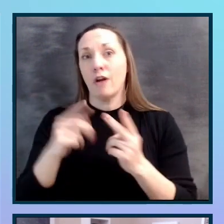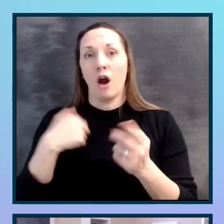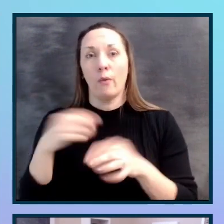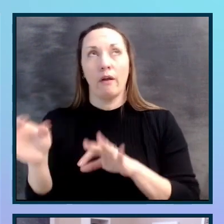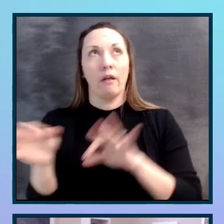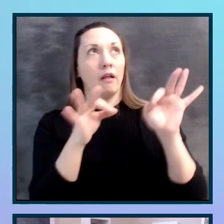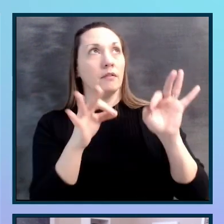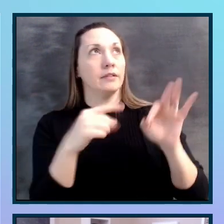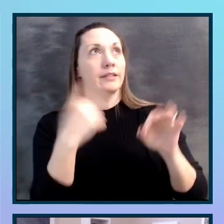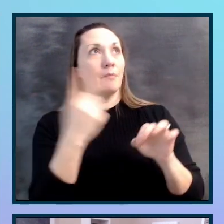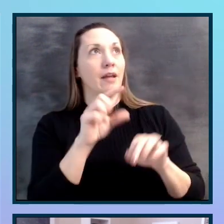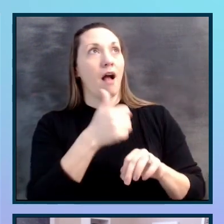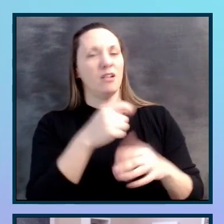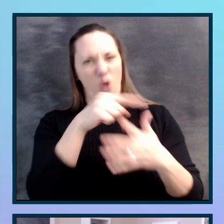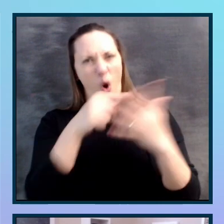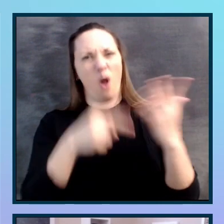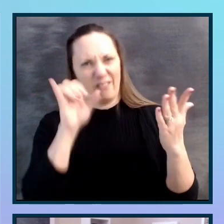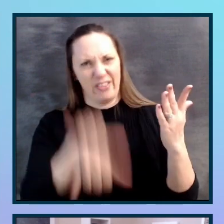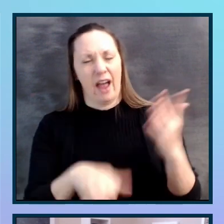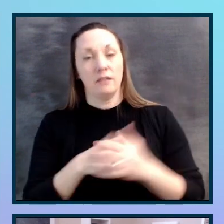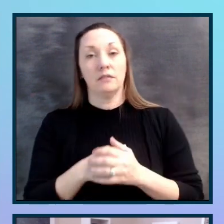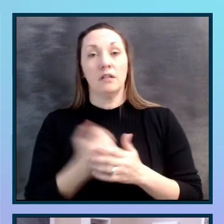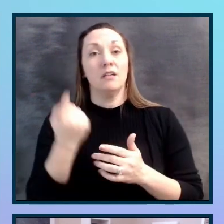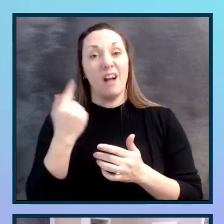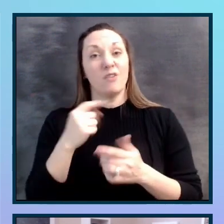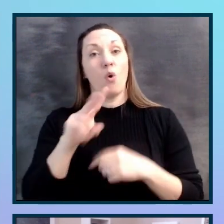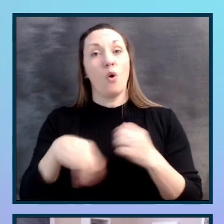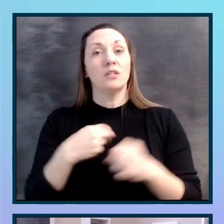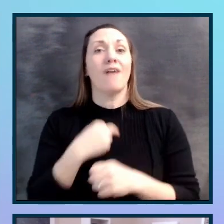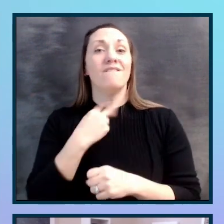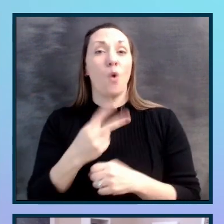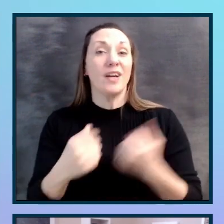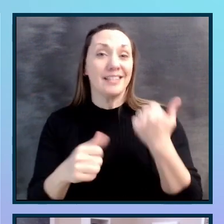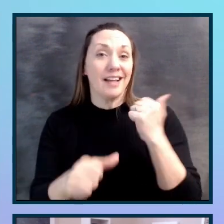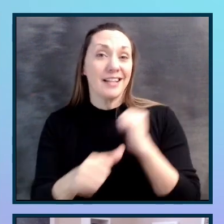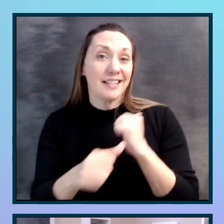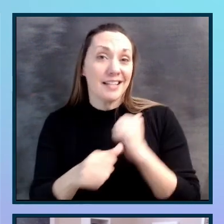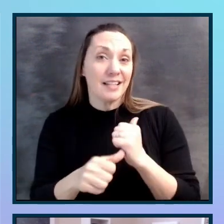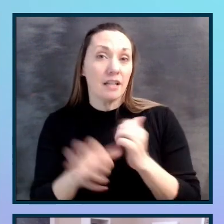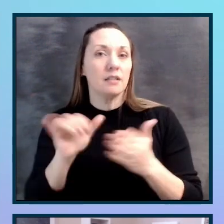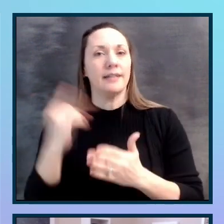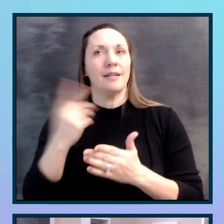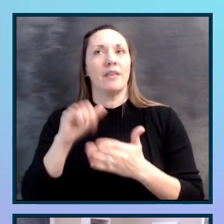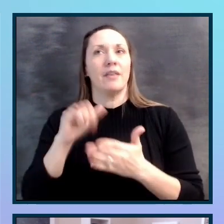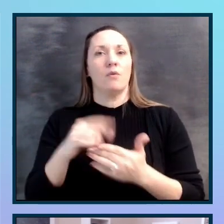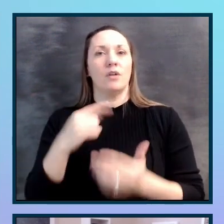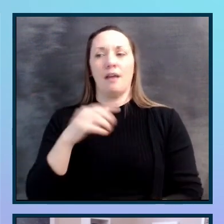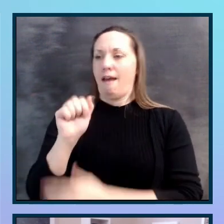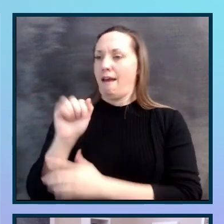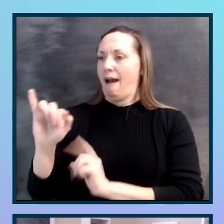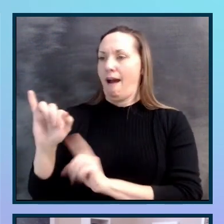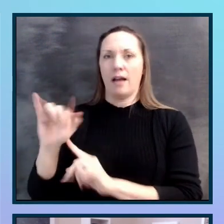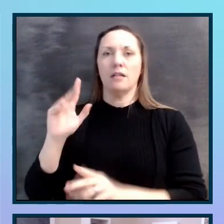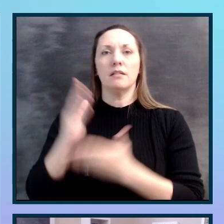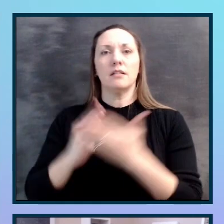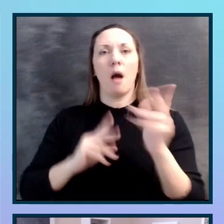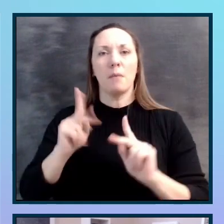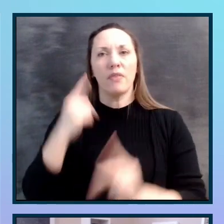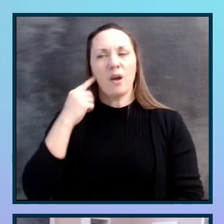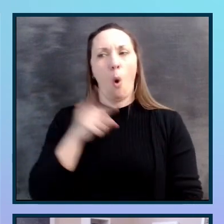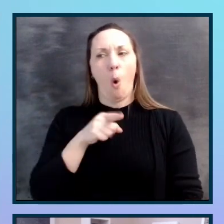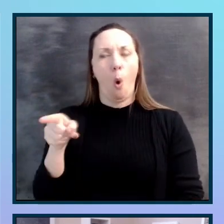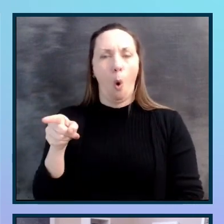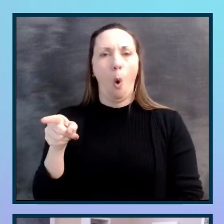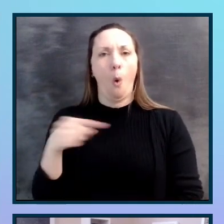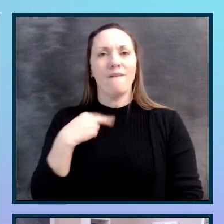of stuff. Of course, voice assistants is one of the things that when you say AI, some people will twig to that, oh,